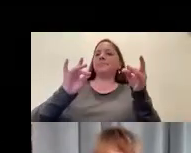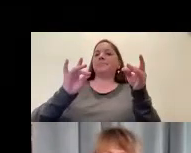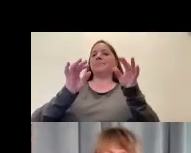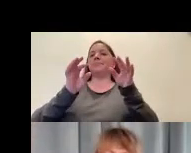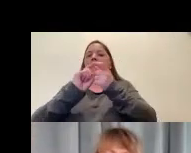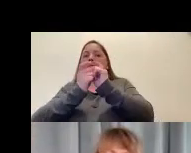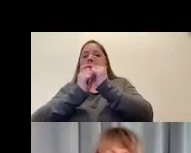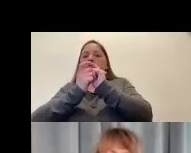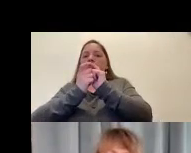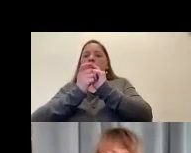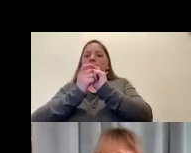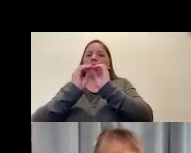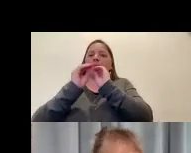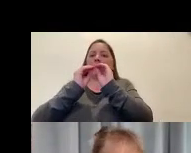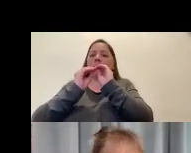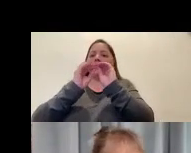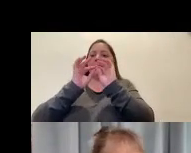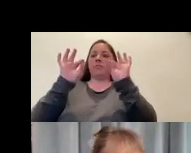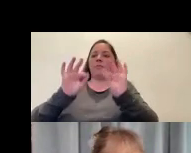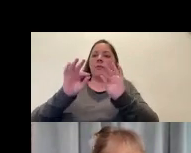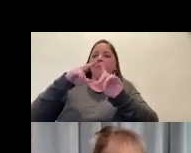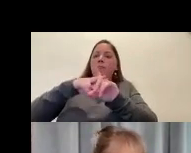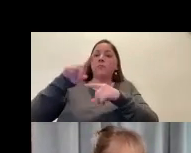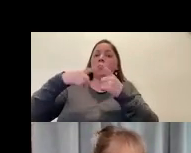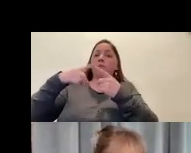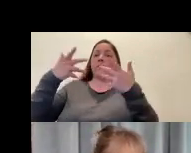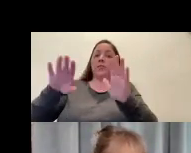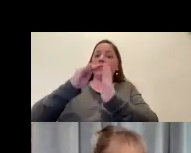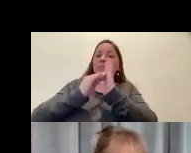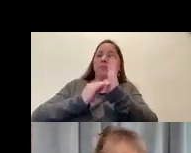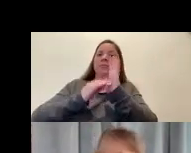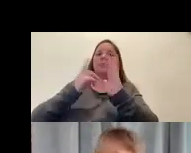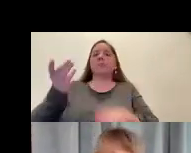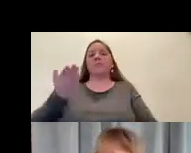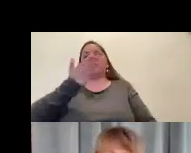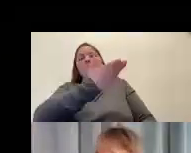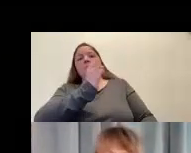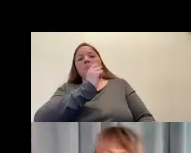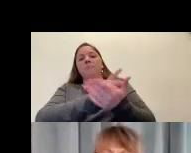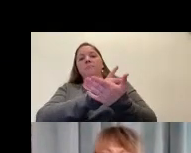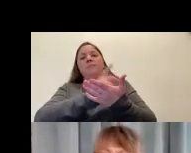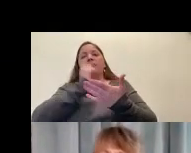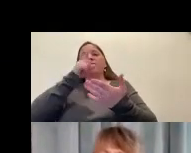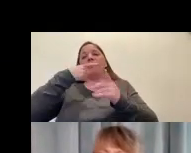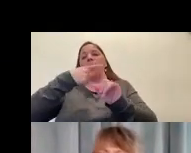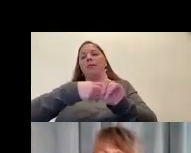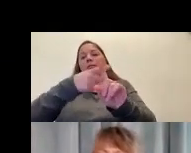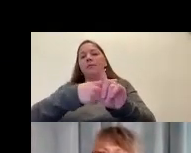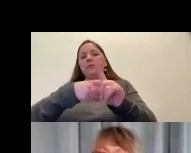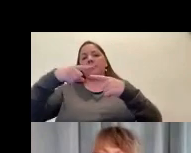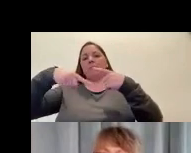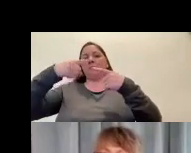feel they need on the application. Once the application is completed, it gets approved for the monthly